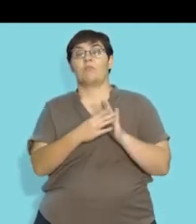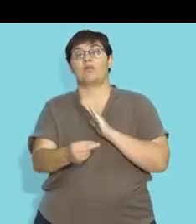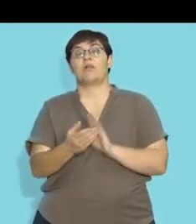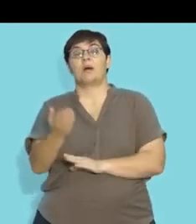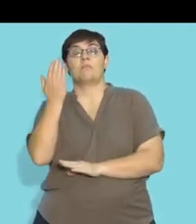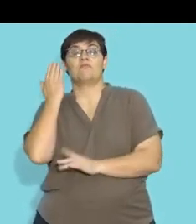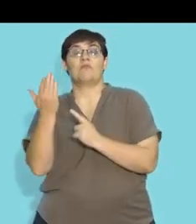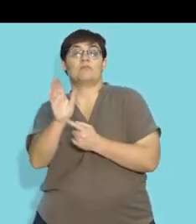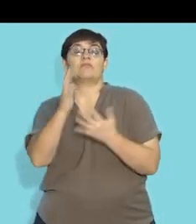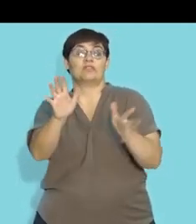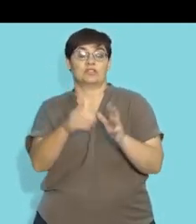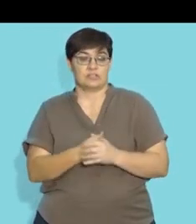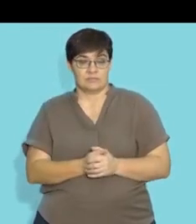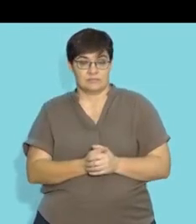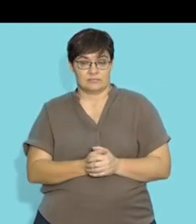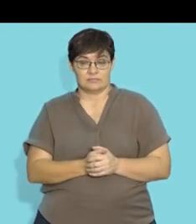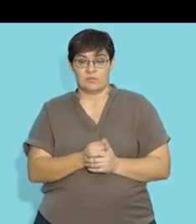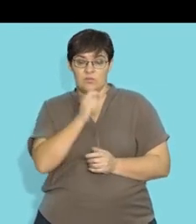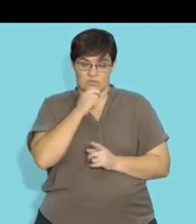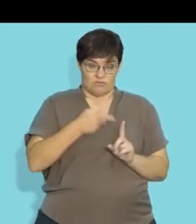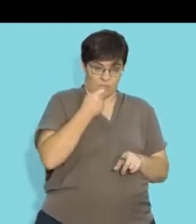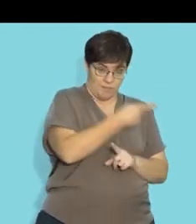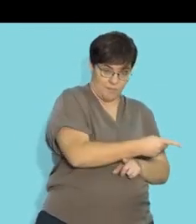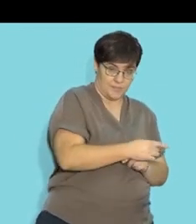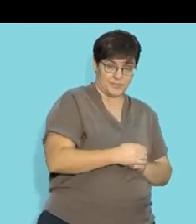the previous page. Let's see, we can go back, use it from there.